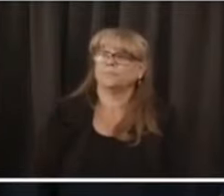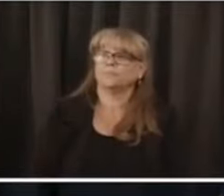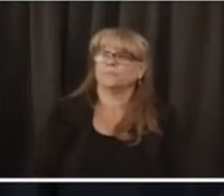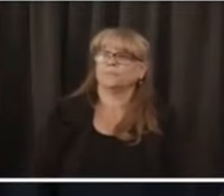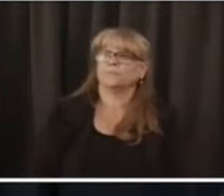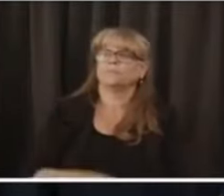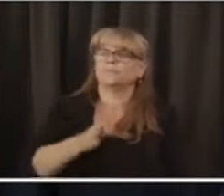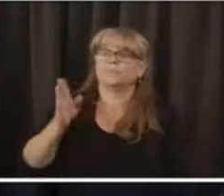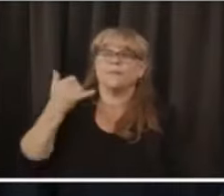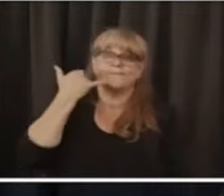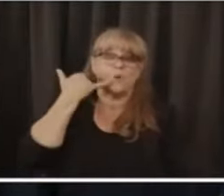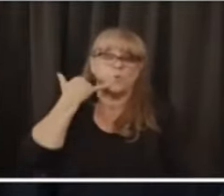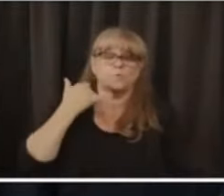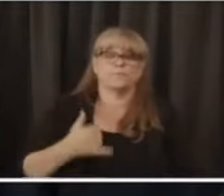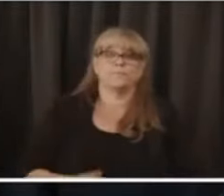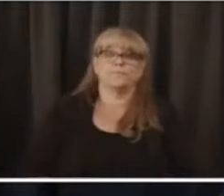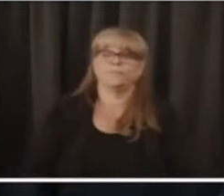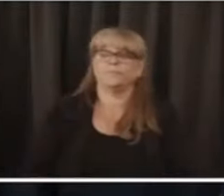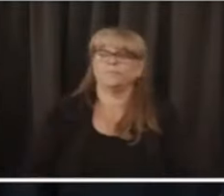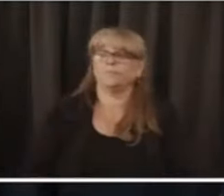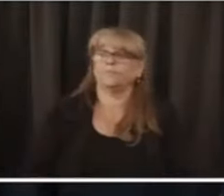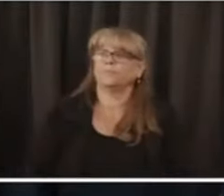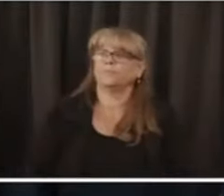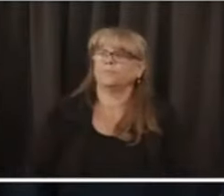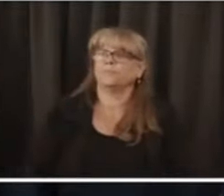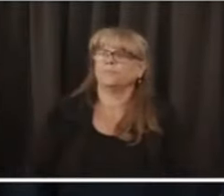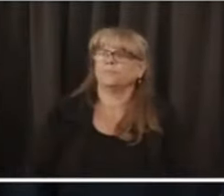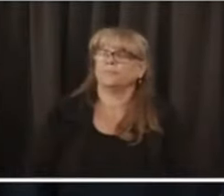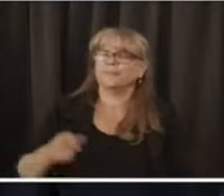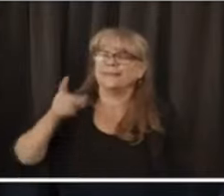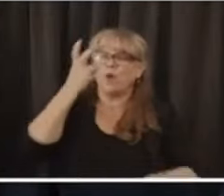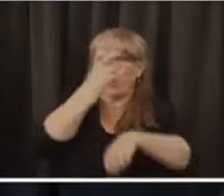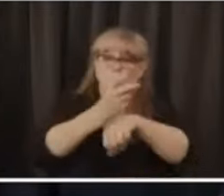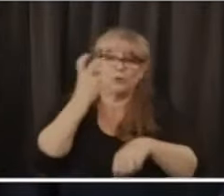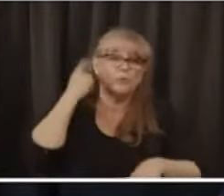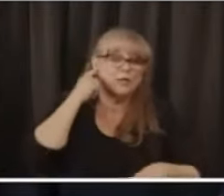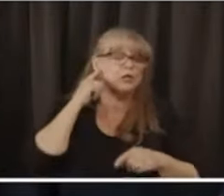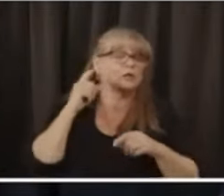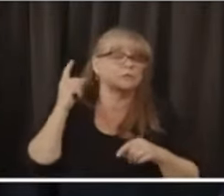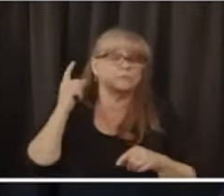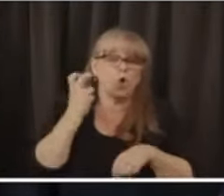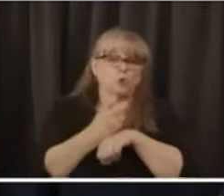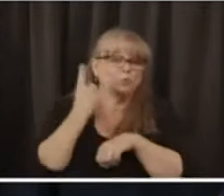Hey, this is Megan for Post. You're breaking up?